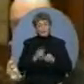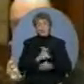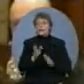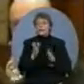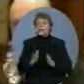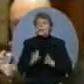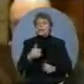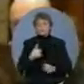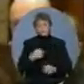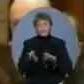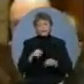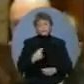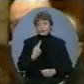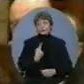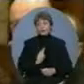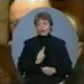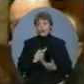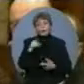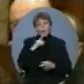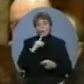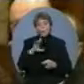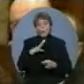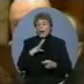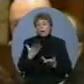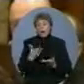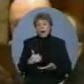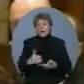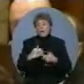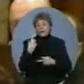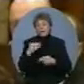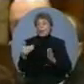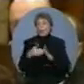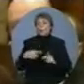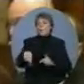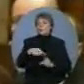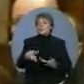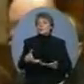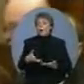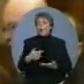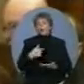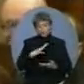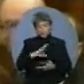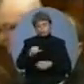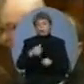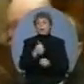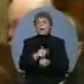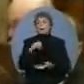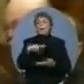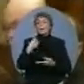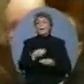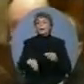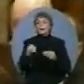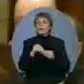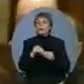Mr. Speaker. We didn't get much help from the opposition. But we put in place a plan that will increase jobs for Canadians through providing